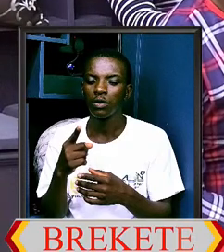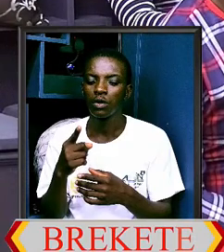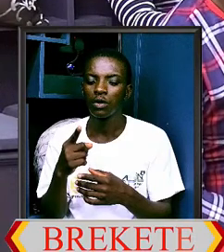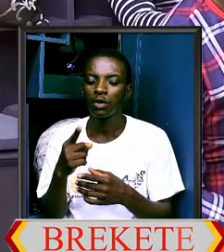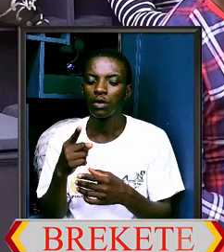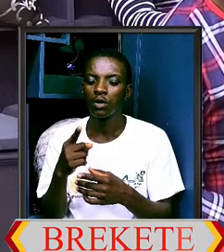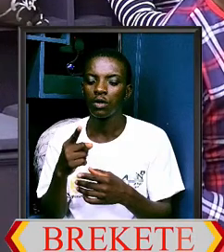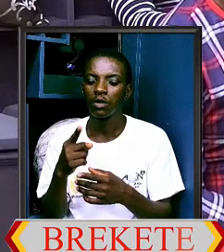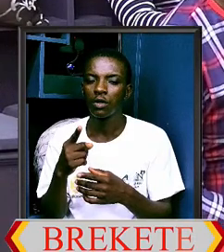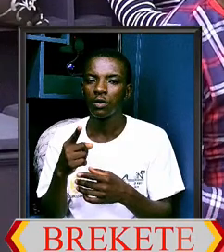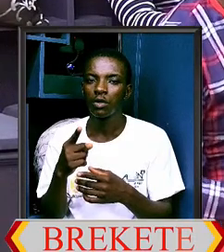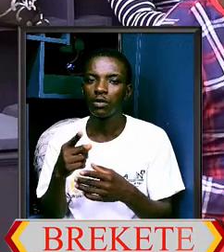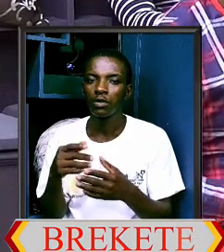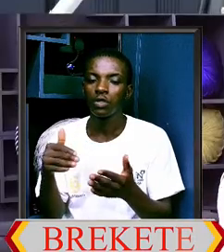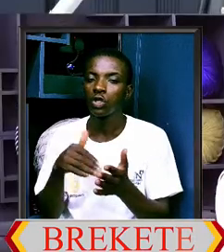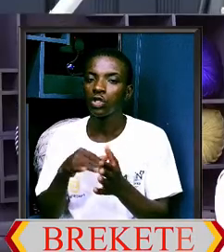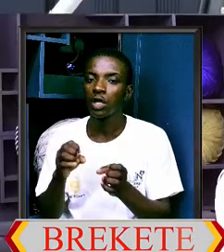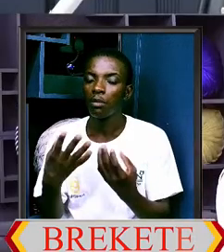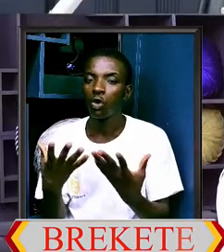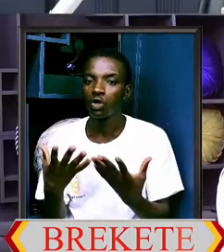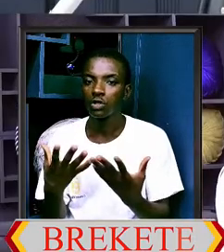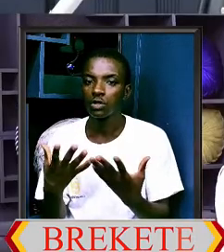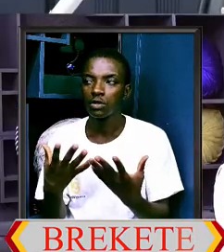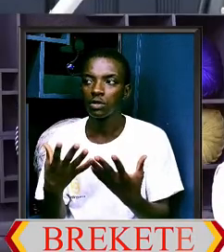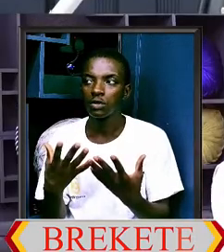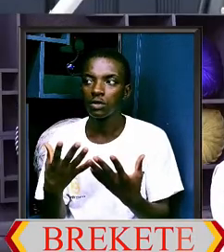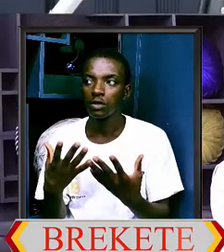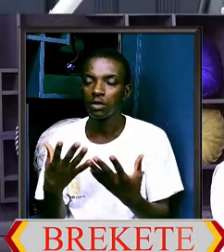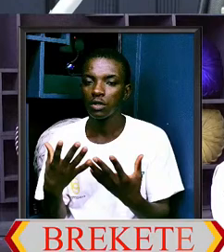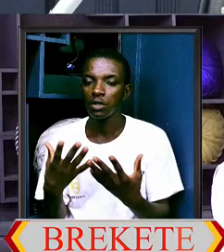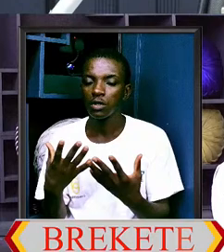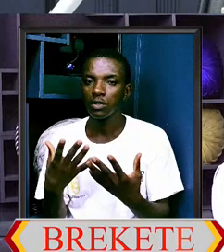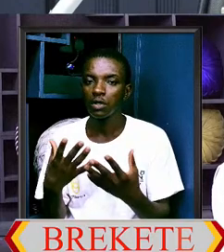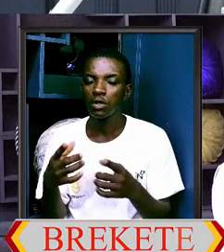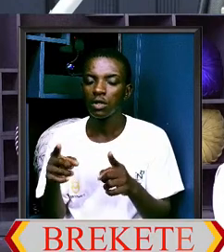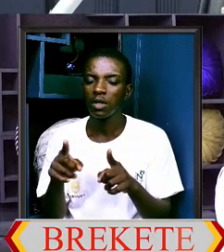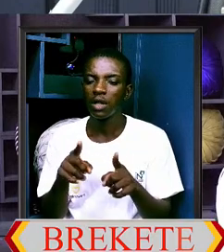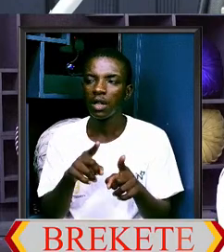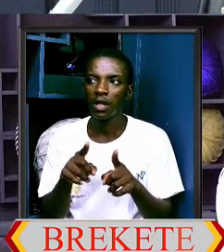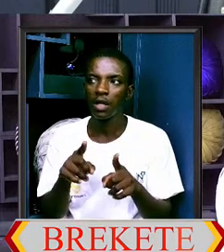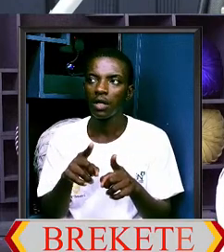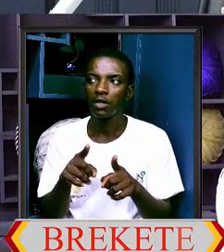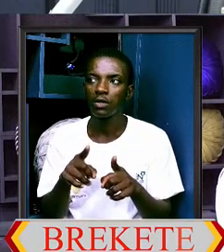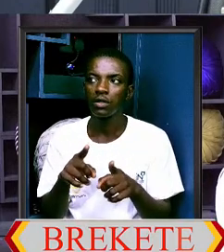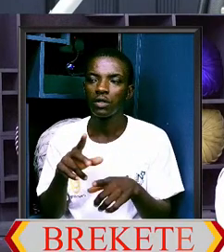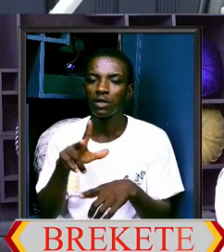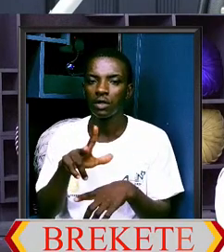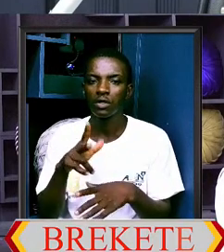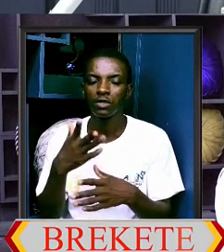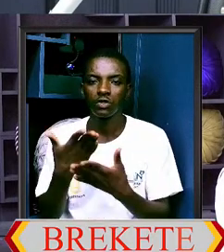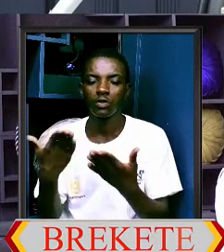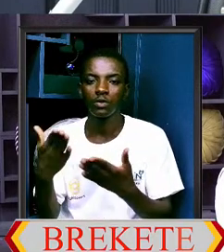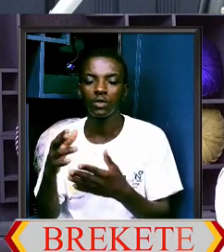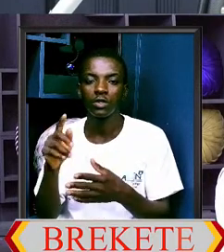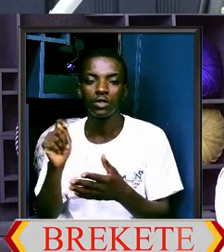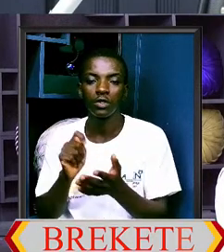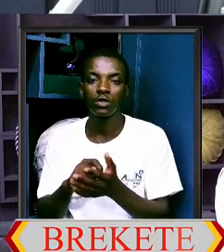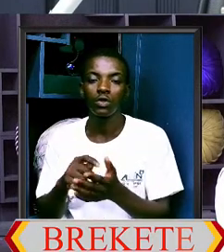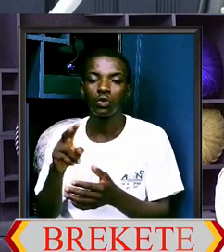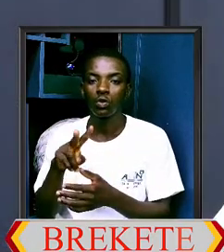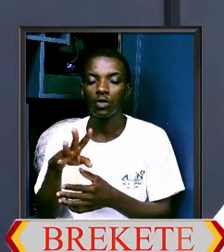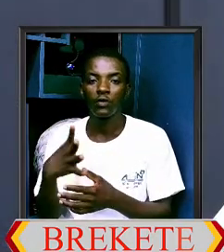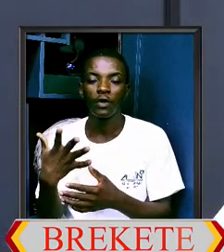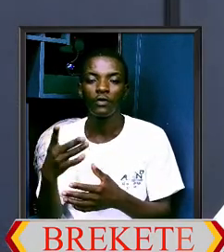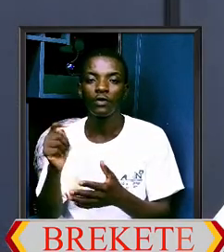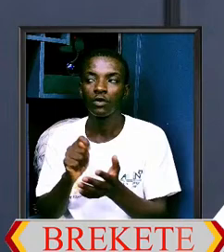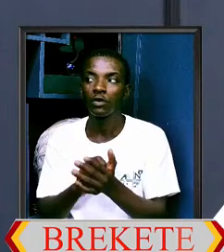friend. You go reach like how much? Okay, maybe like 30 something thousand naira. For